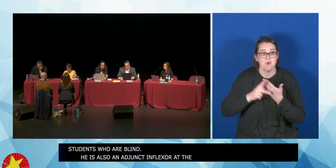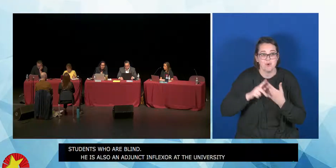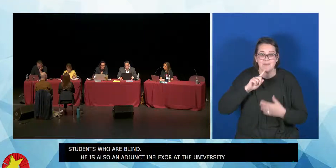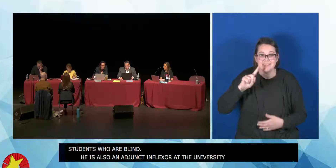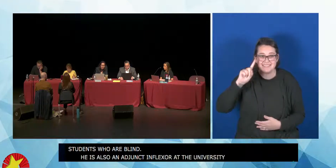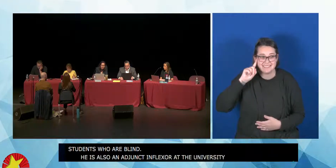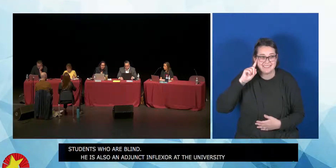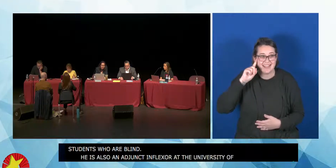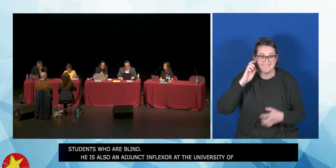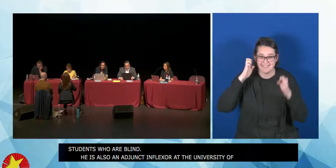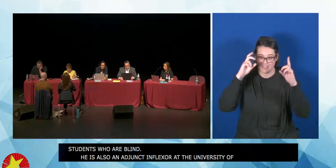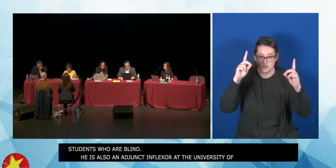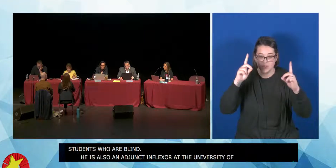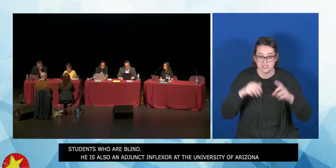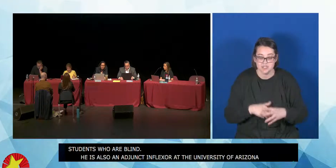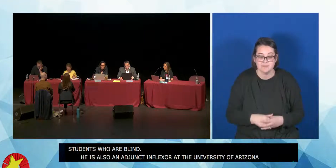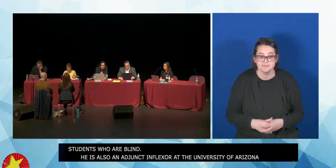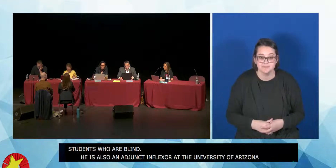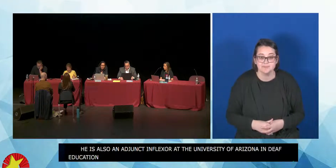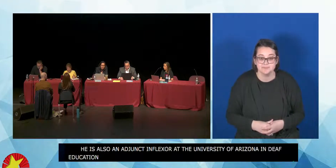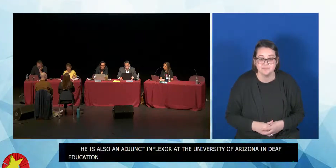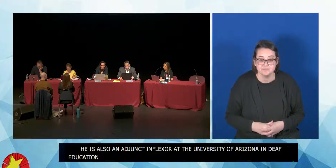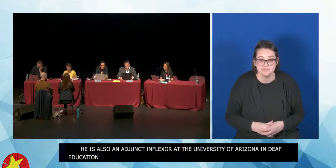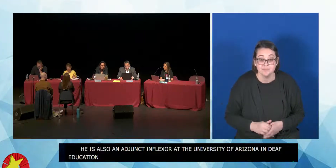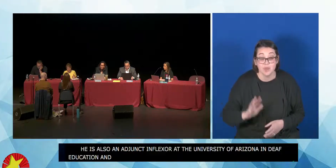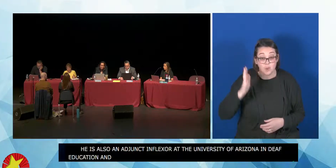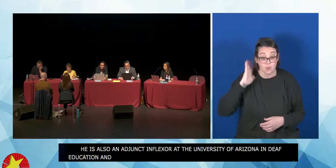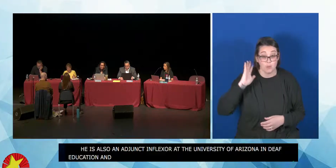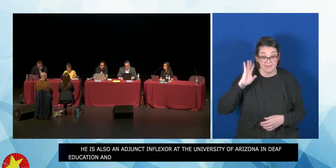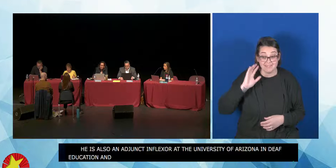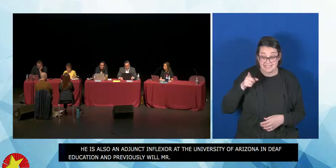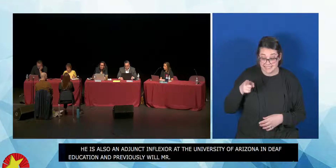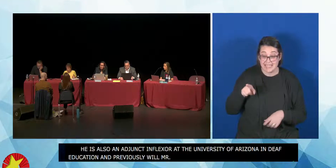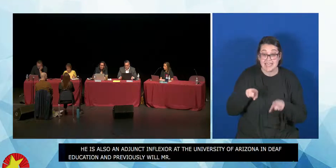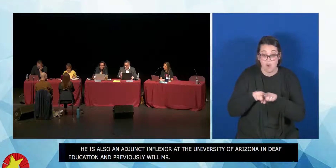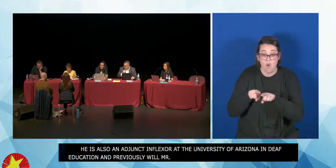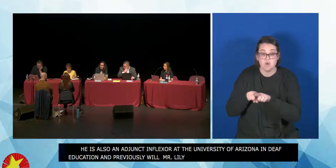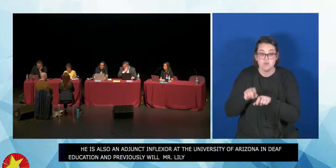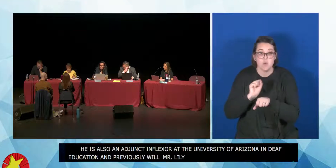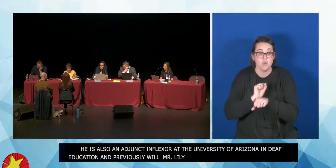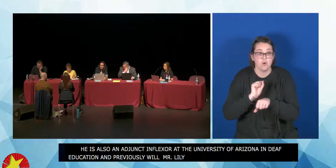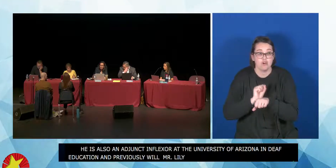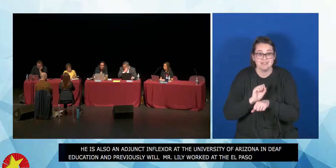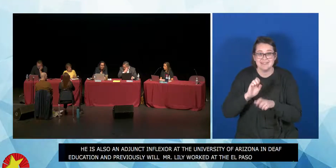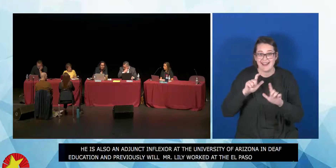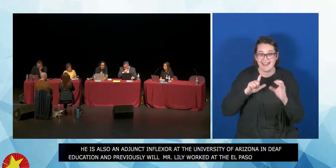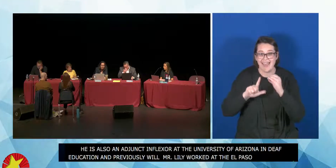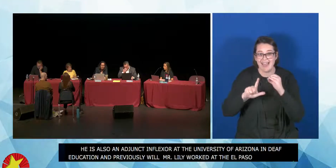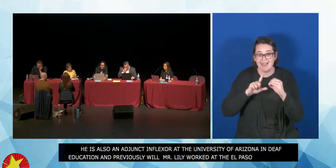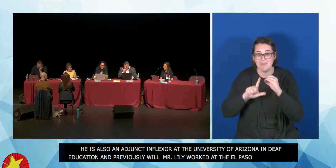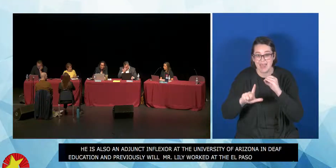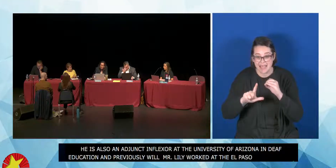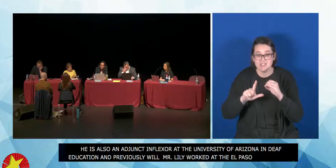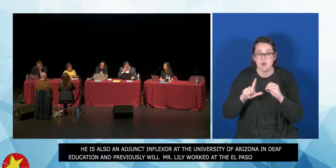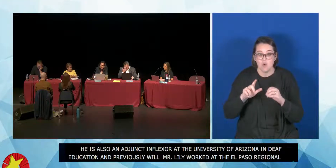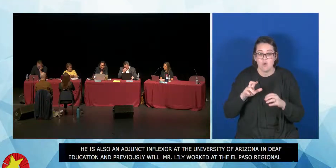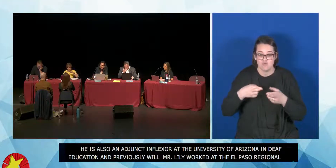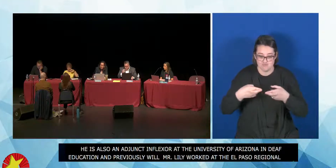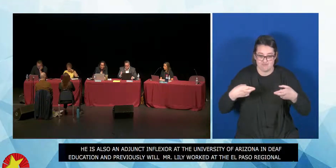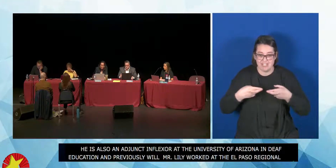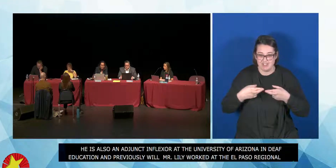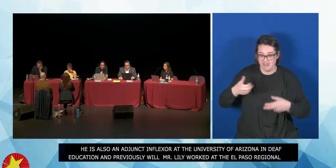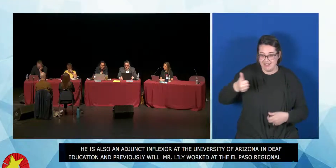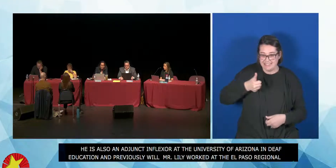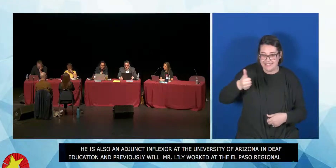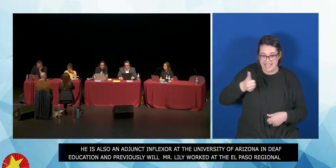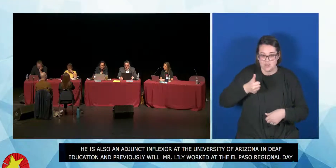Previously, Mr. Lilly worked at the El Paso Regional Day School program for